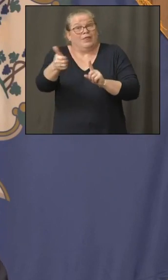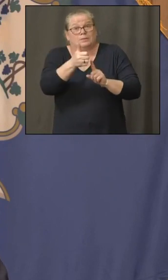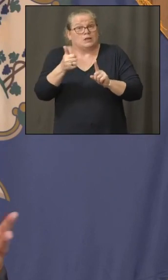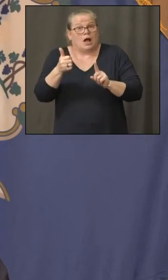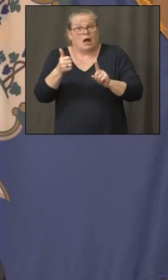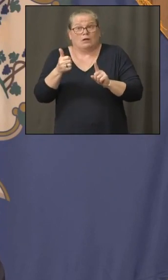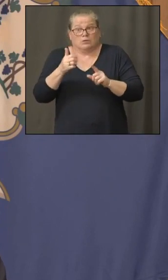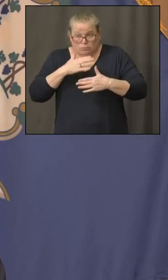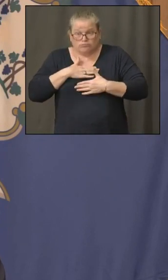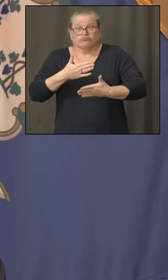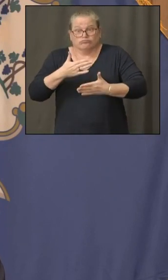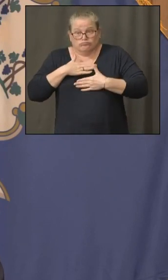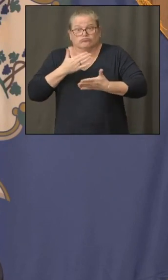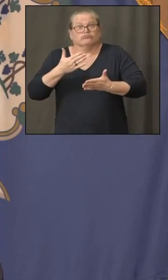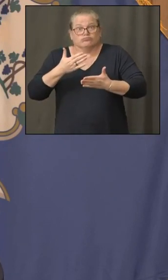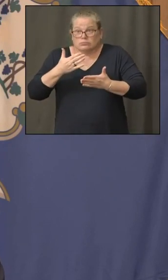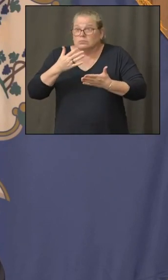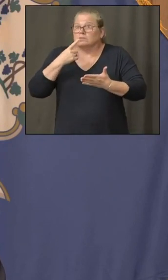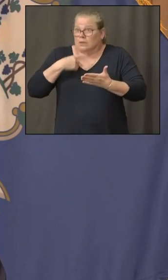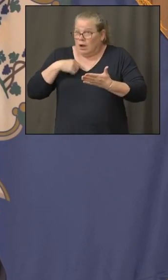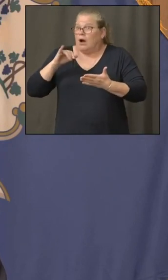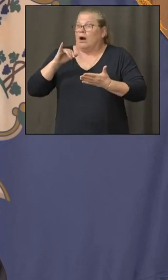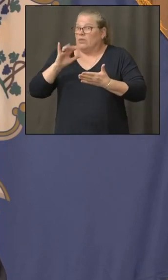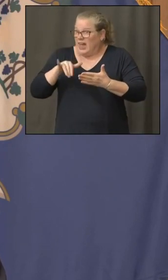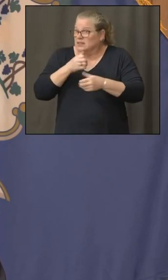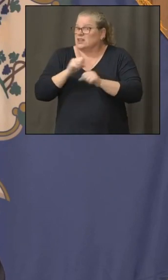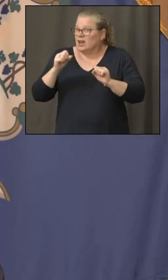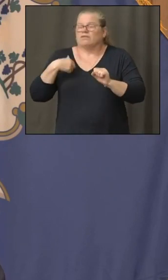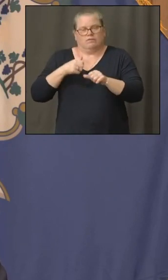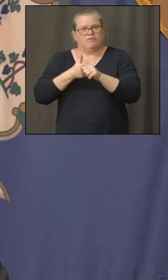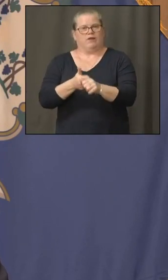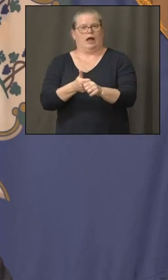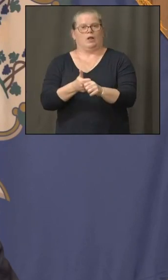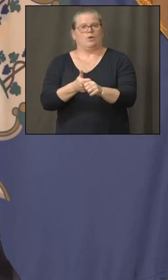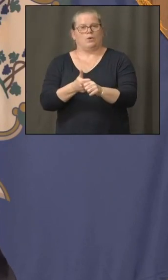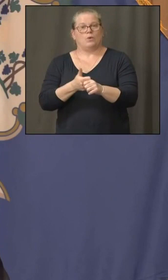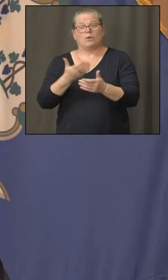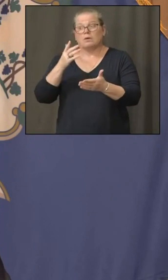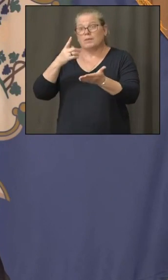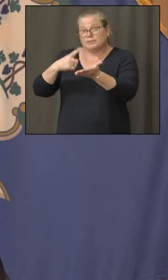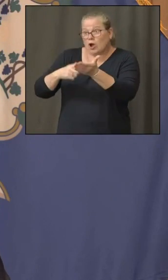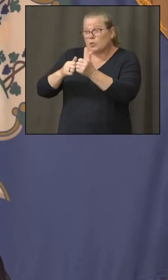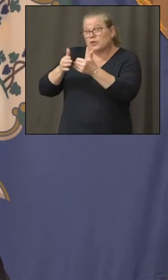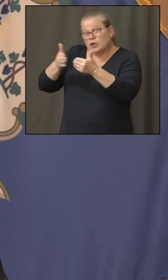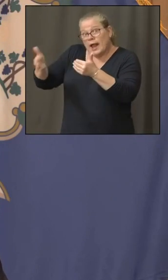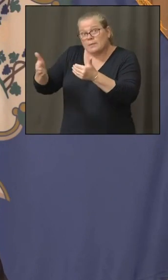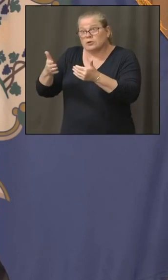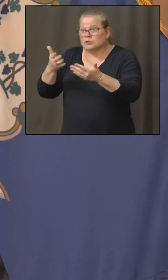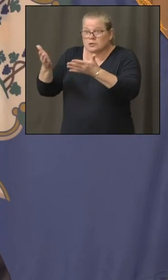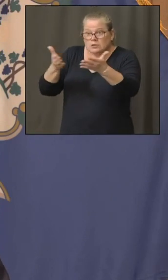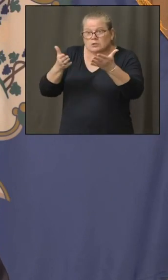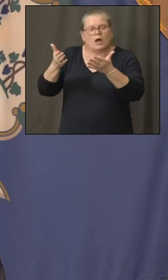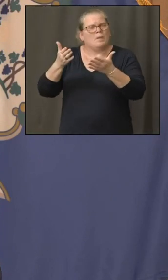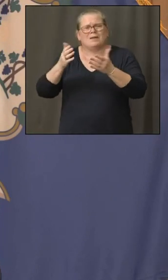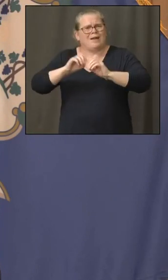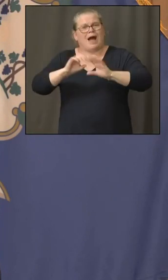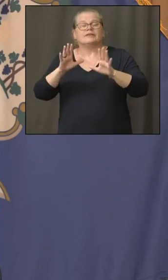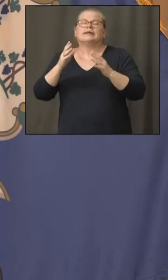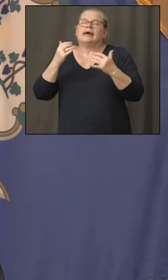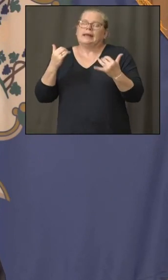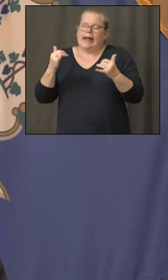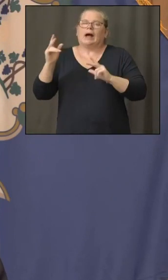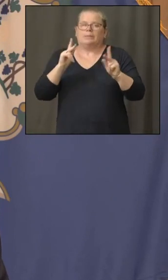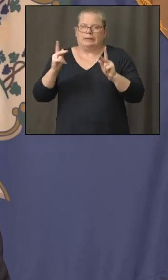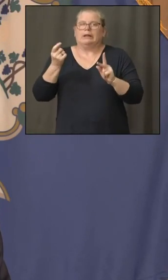themselves, talking to their neighbors if they thought there was something that needed to be done. There's no question about it. There's people are feeling a little edgier